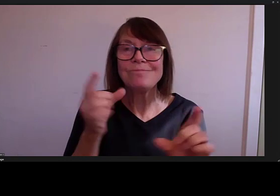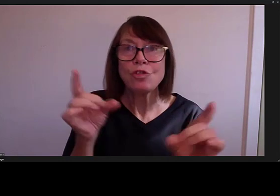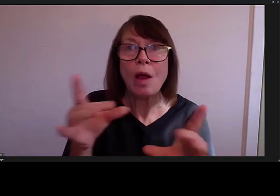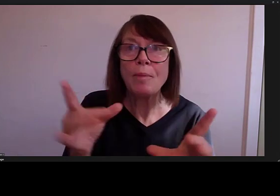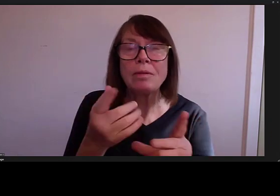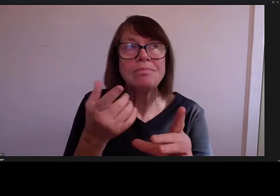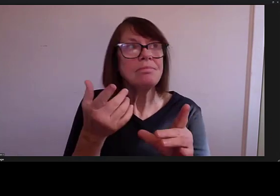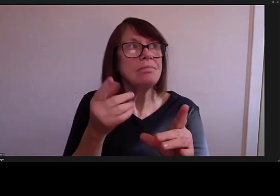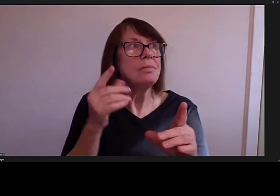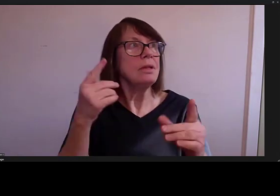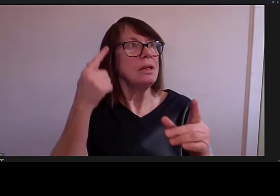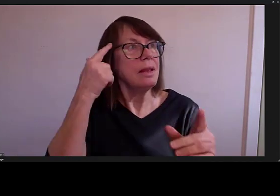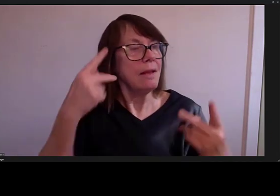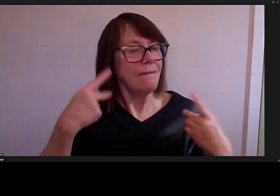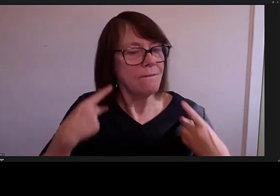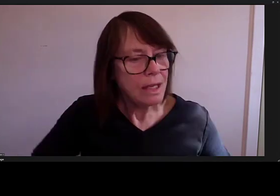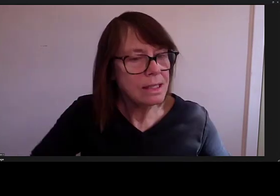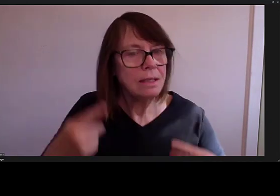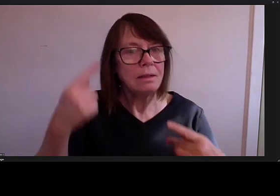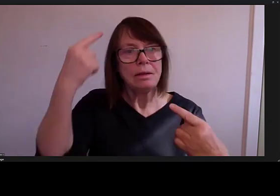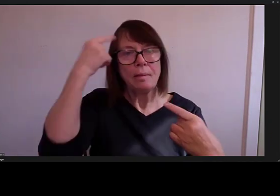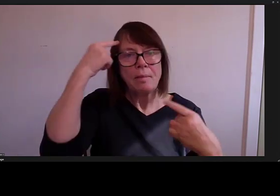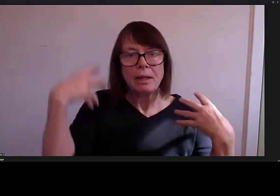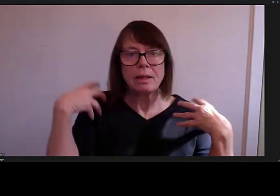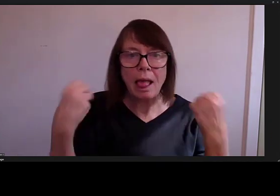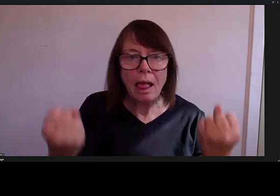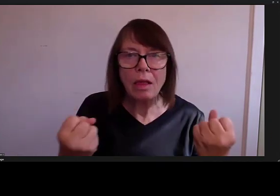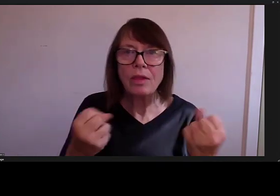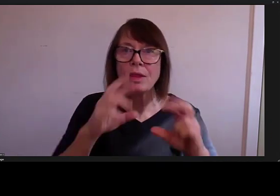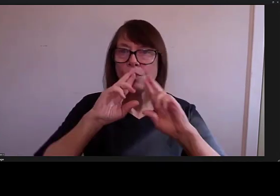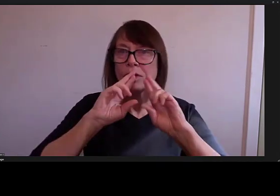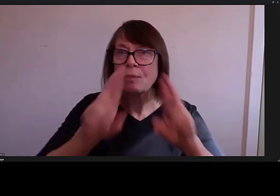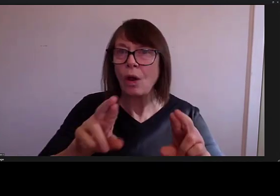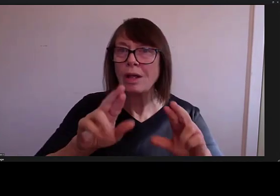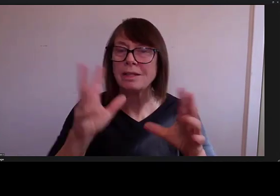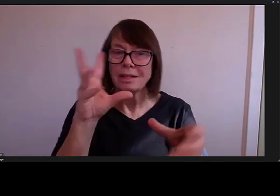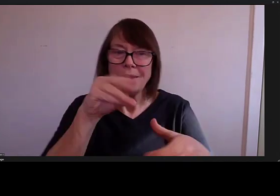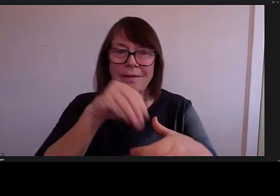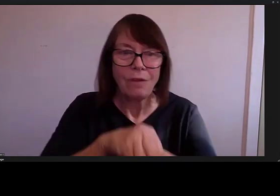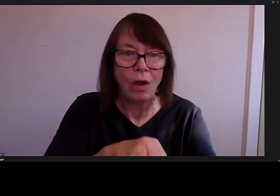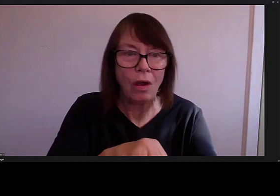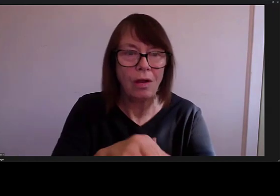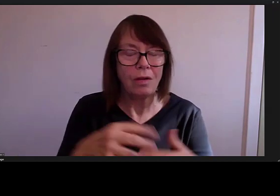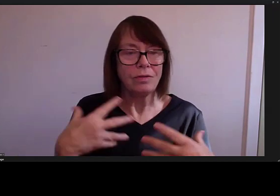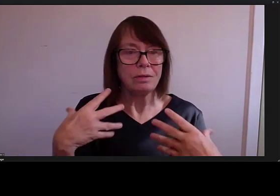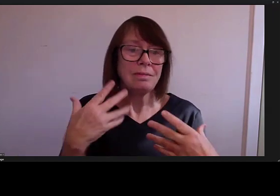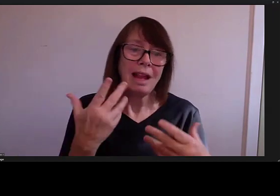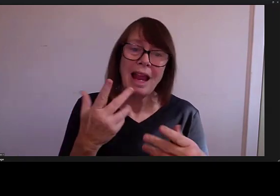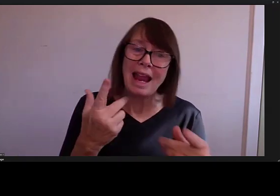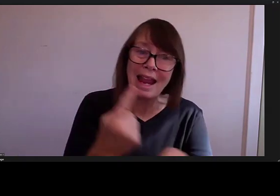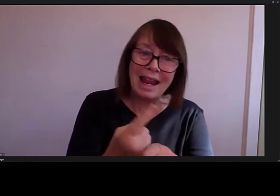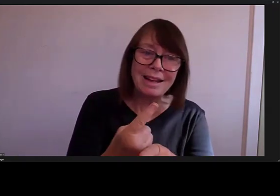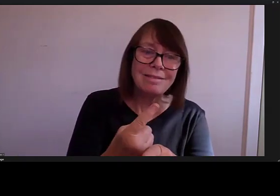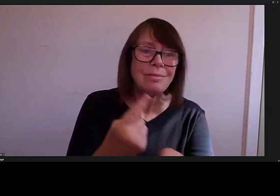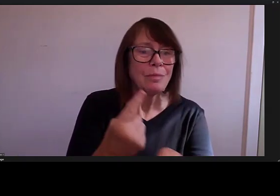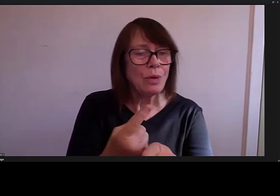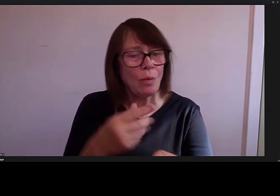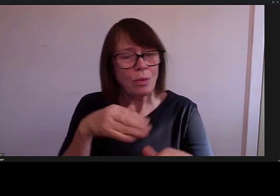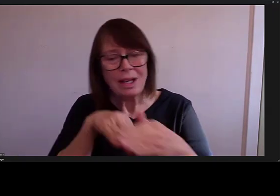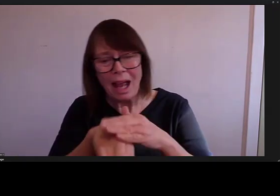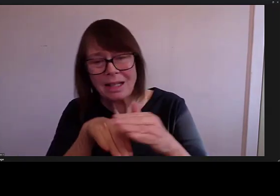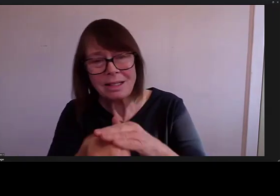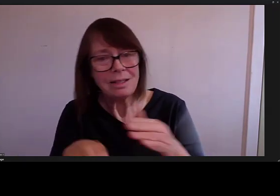health, their responsiveness to health interventions, and their ability to access appropriate healthcare